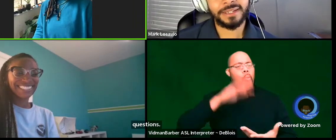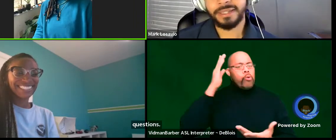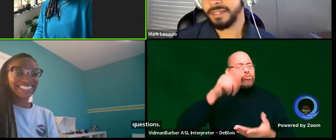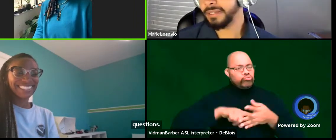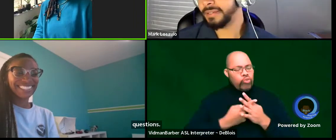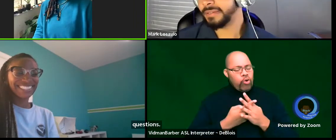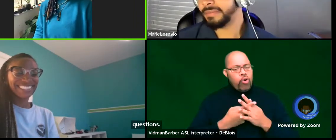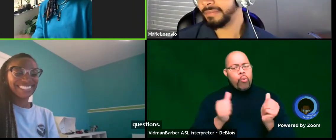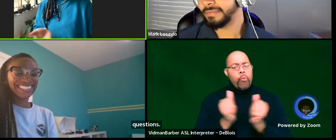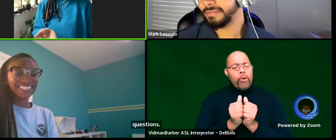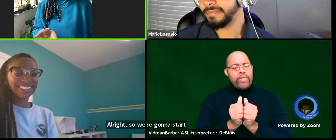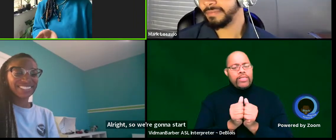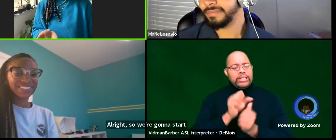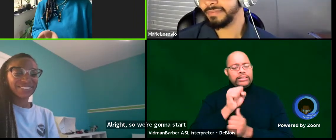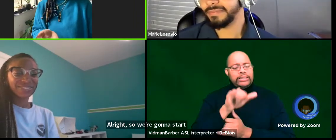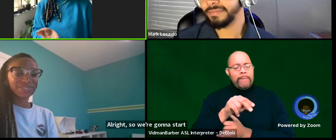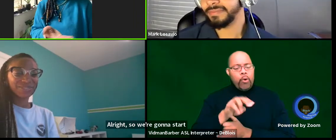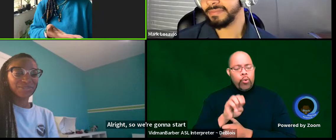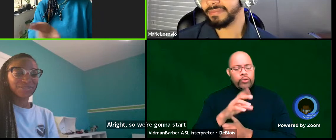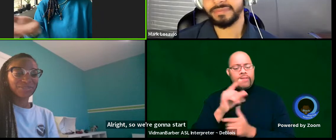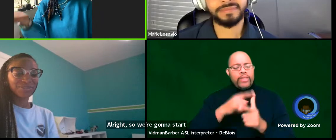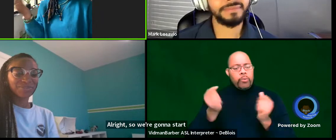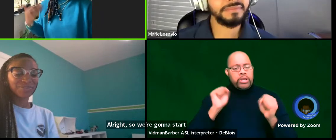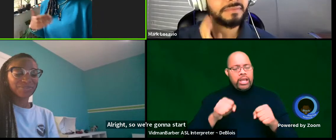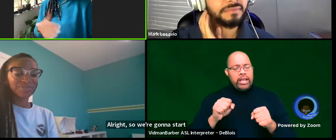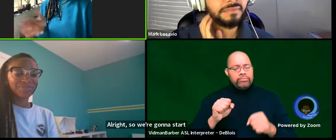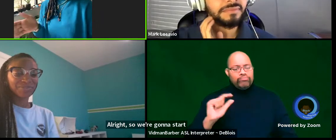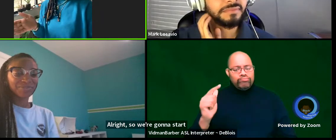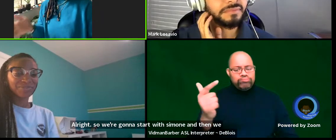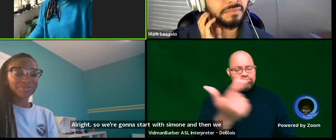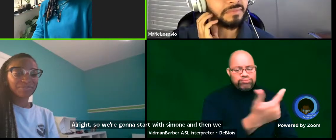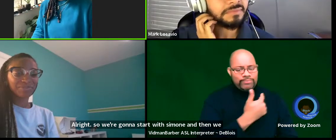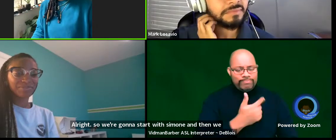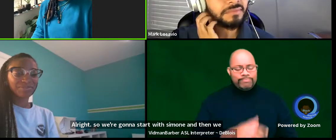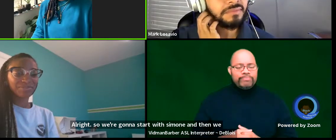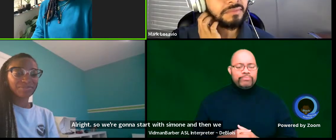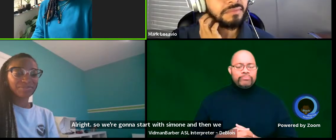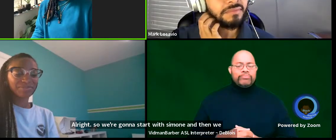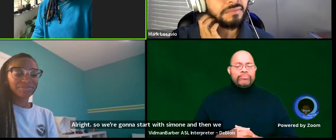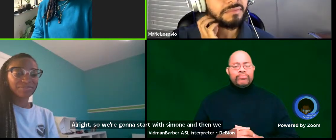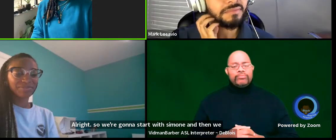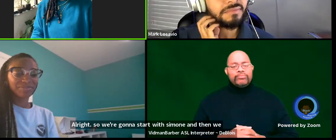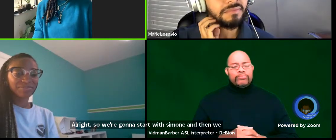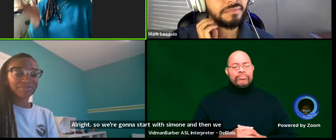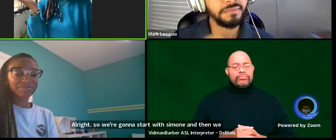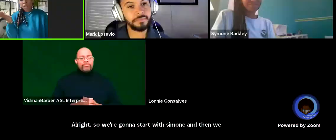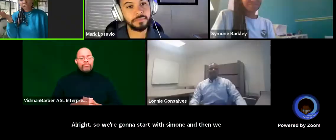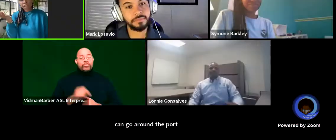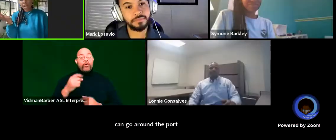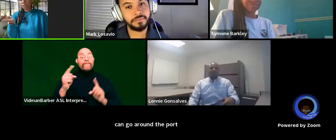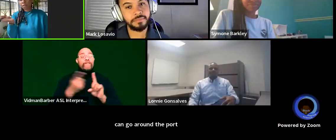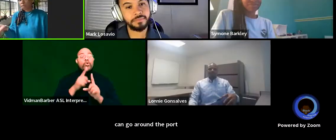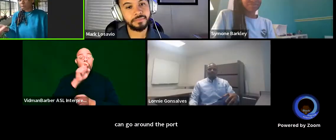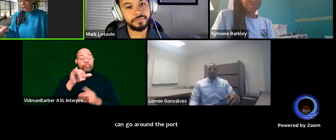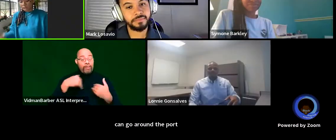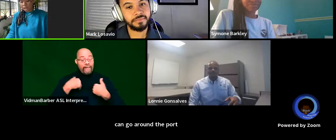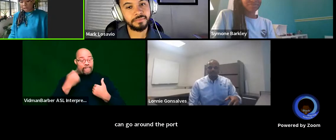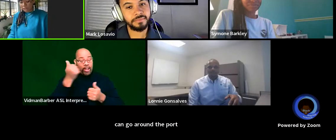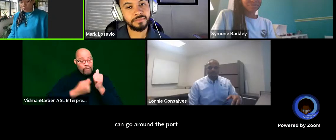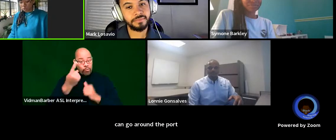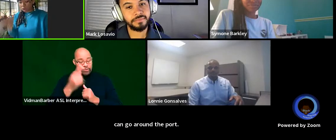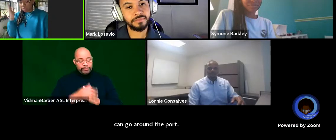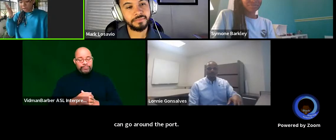start with Symone and then we can go around the board. So the first question I have for